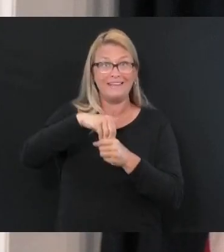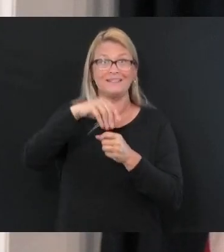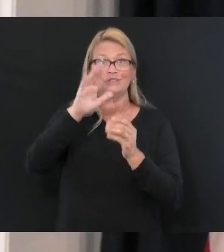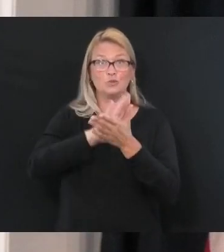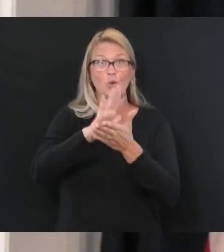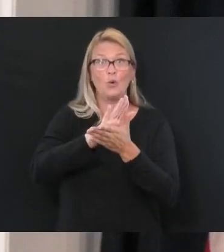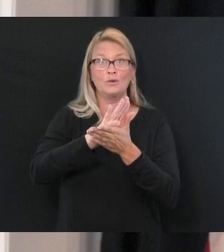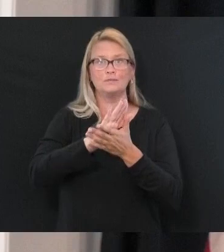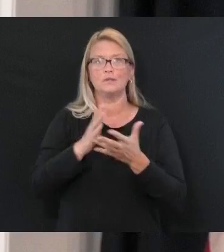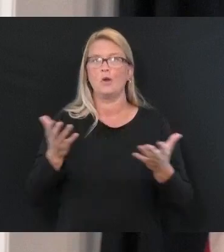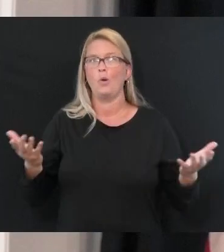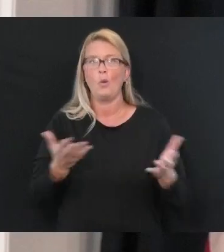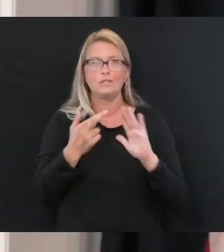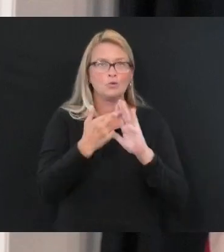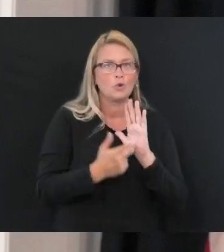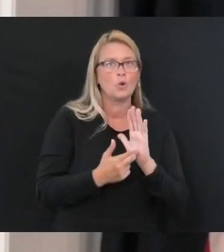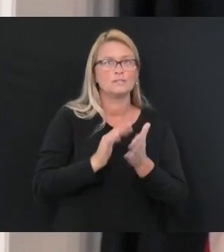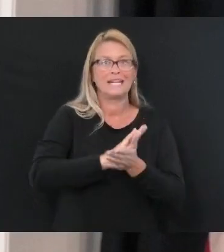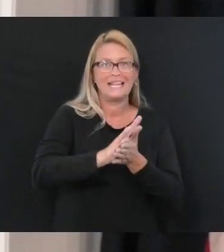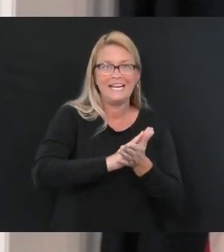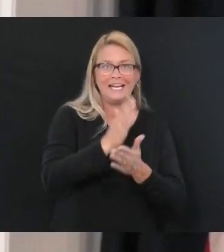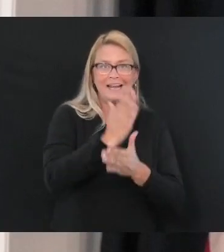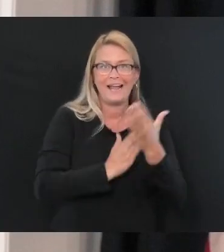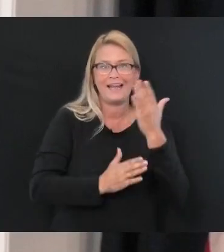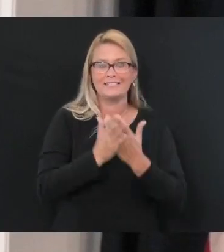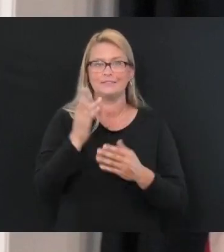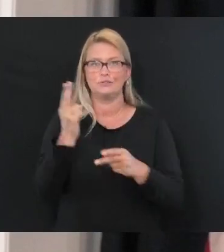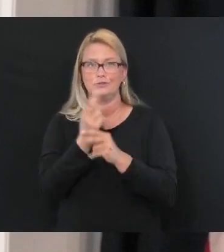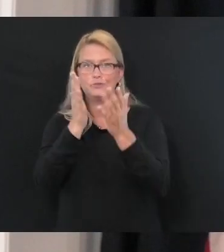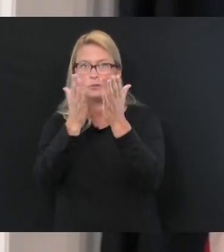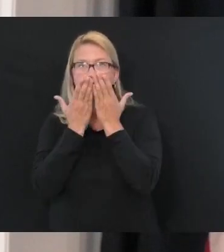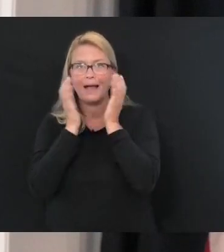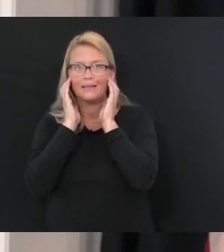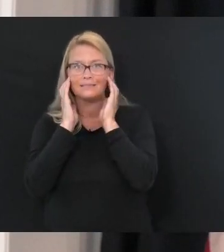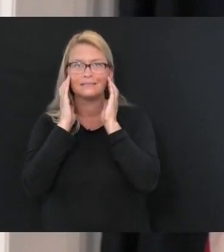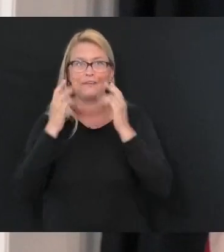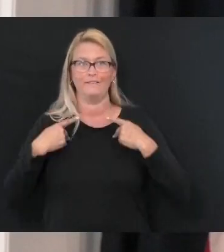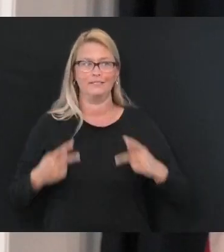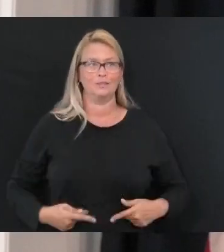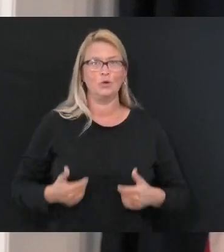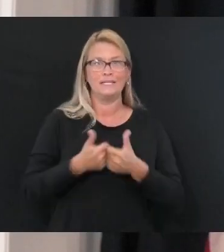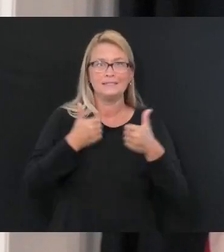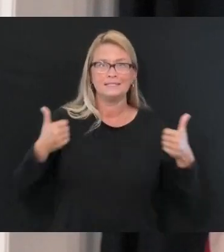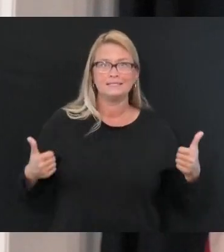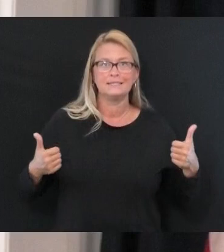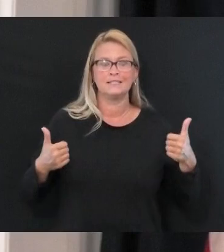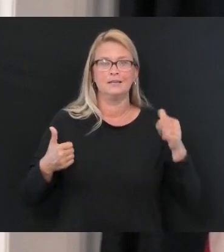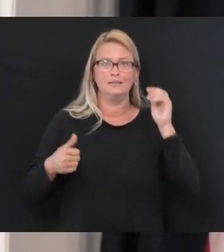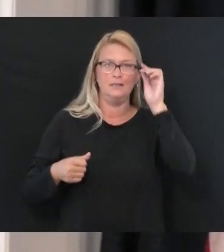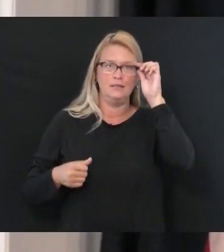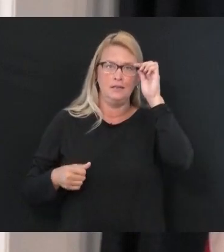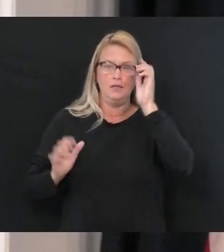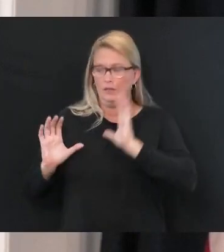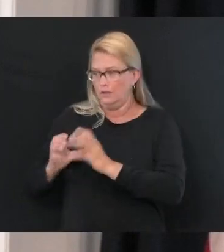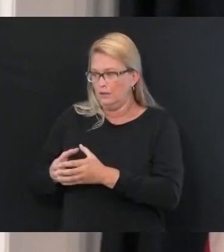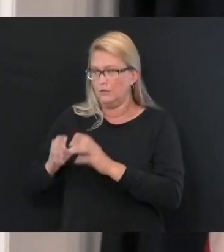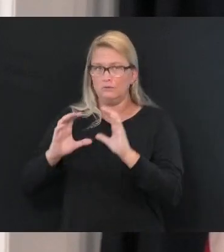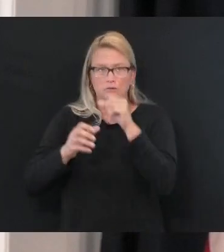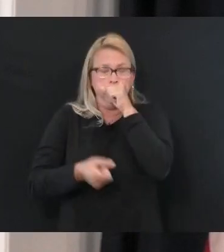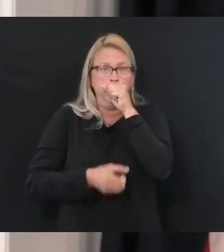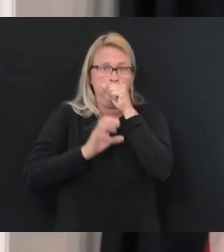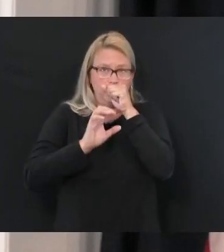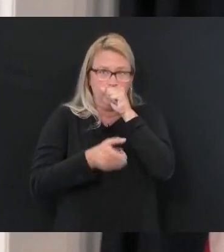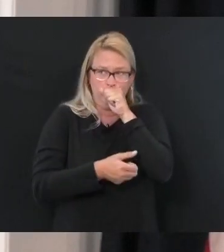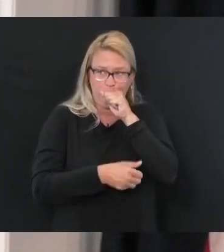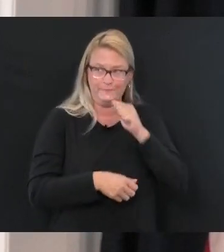best practices, hand hygiene, mask wearing, physical distancing, cohorting. Those things are really